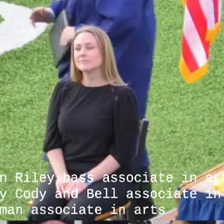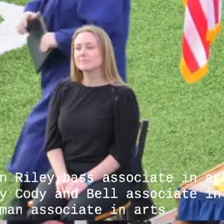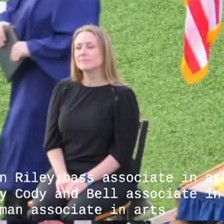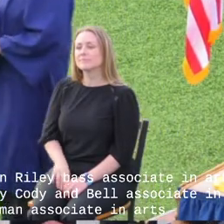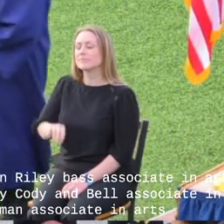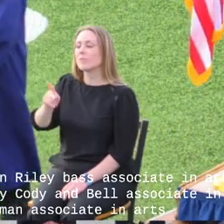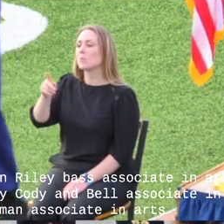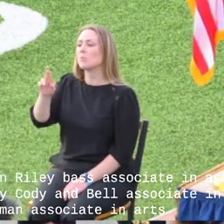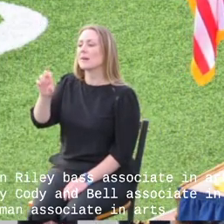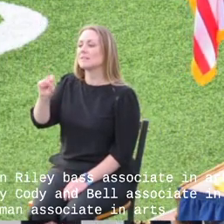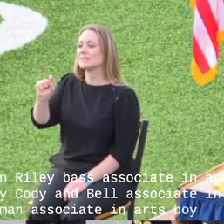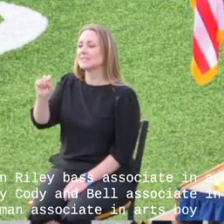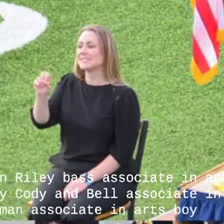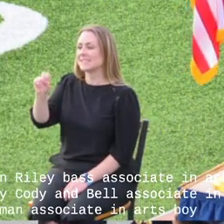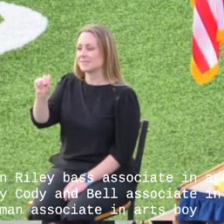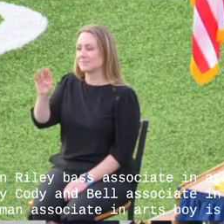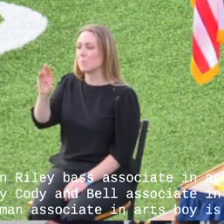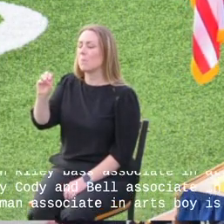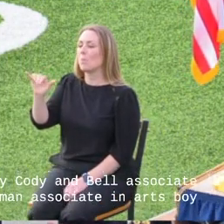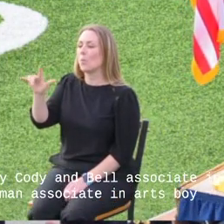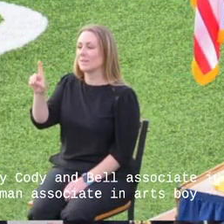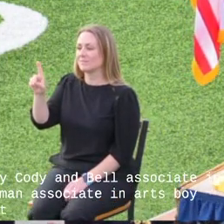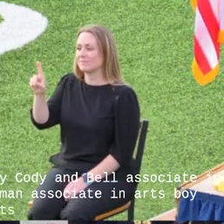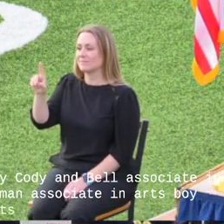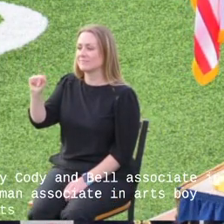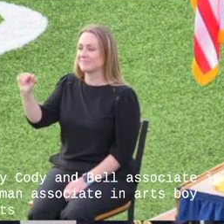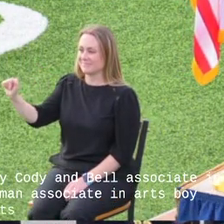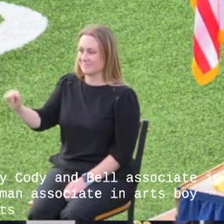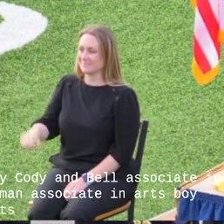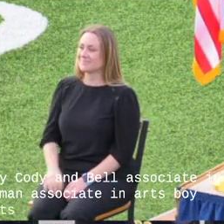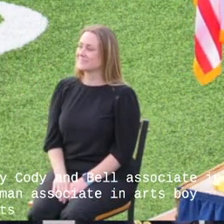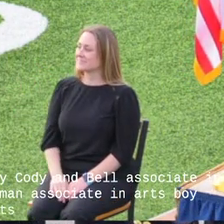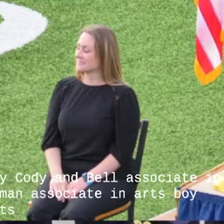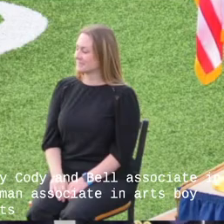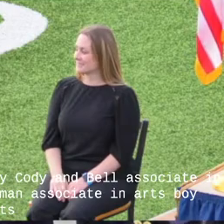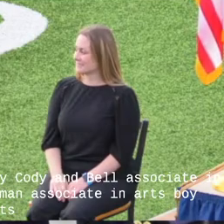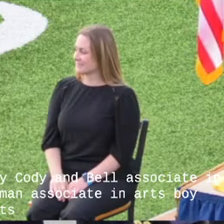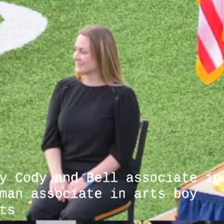Preston P. Boyd, Associate in Arts.